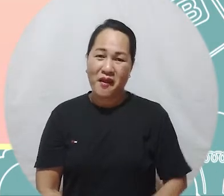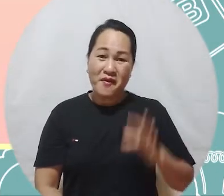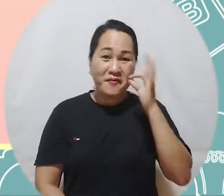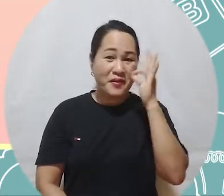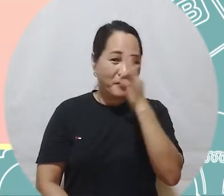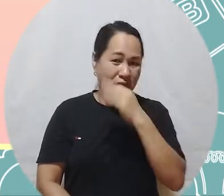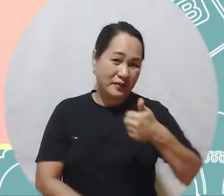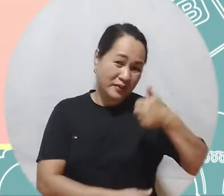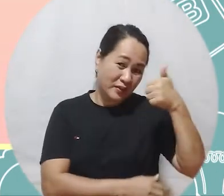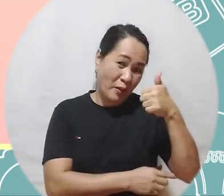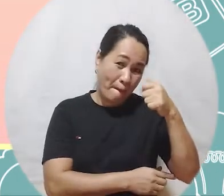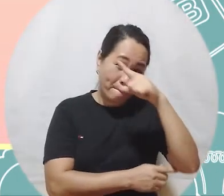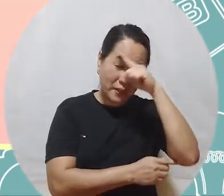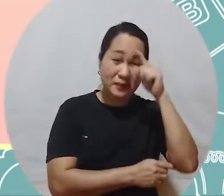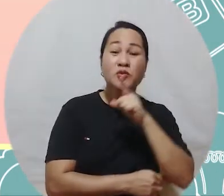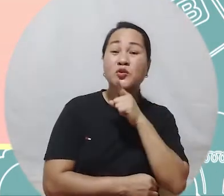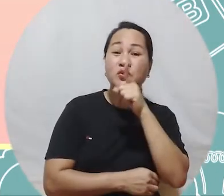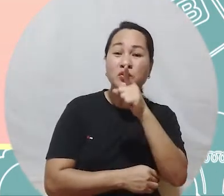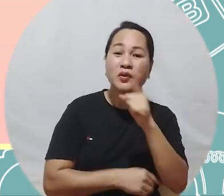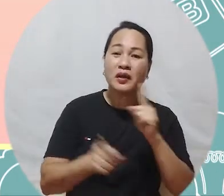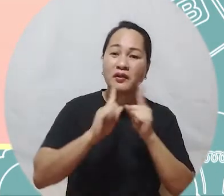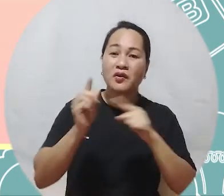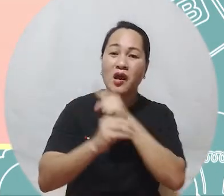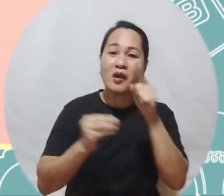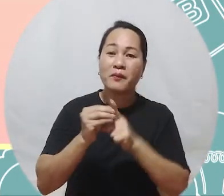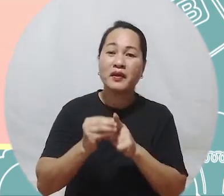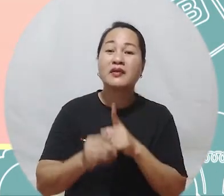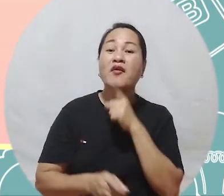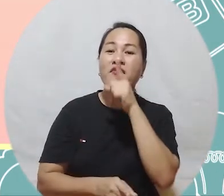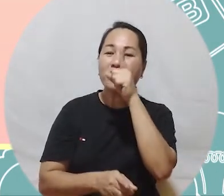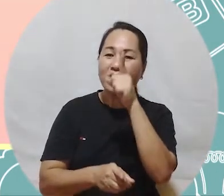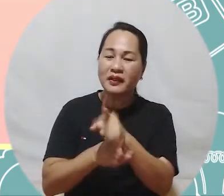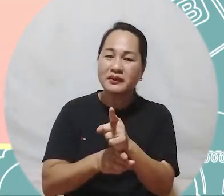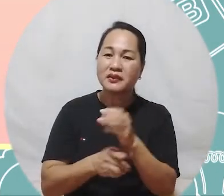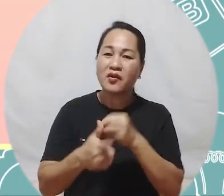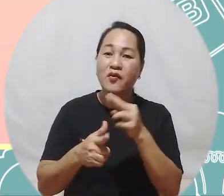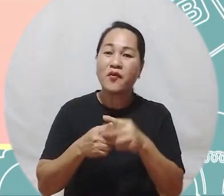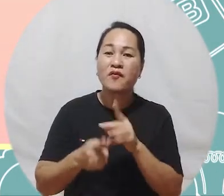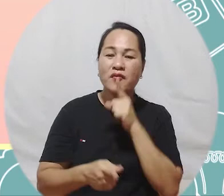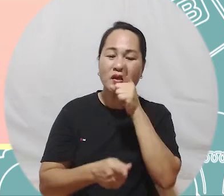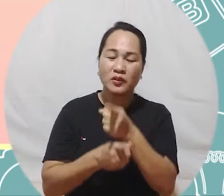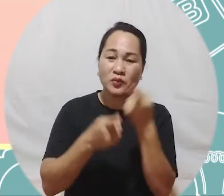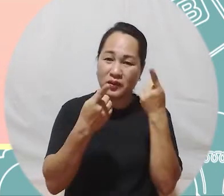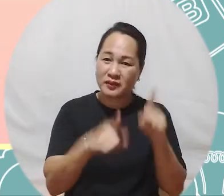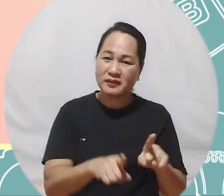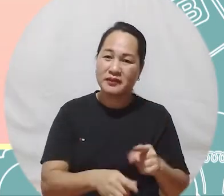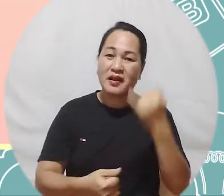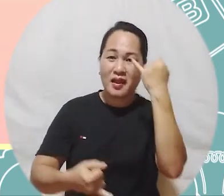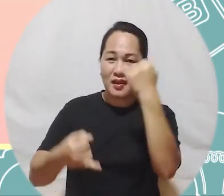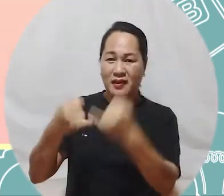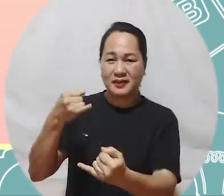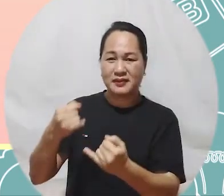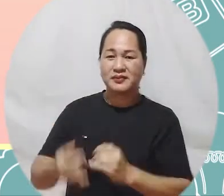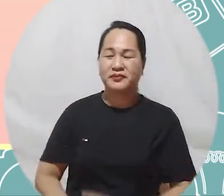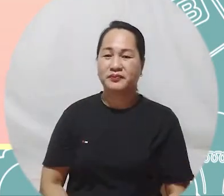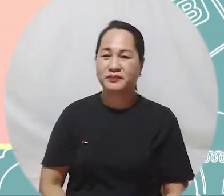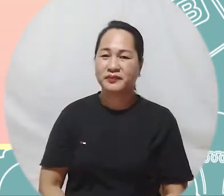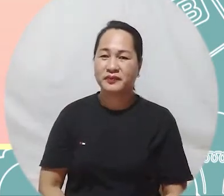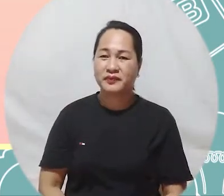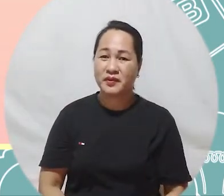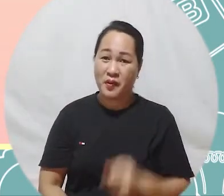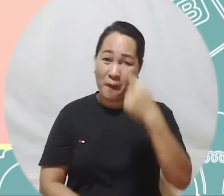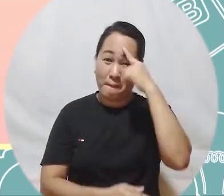A flower! Great! Because reality talks about facts or factual events. And for the last